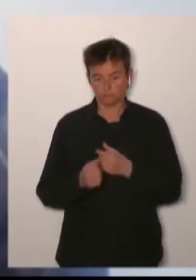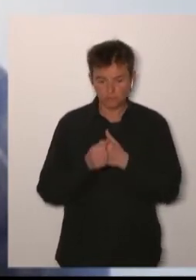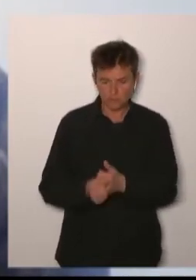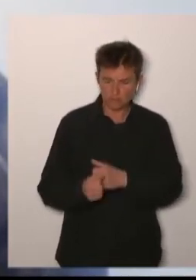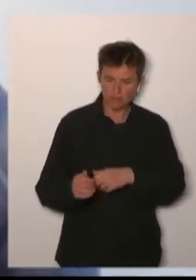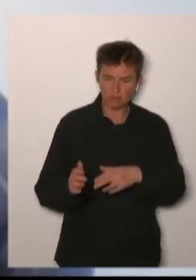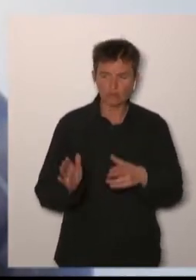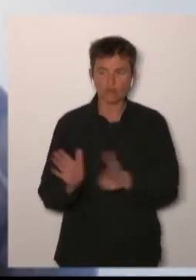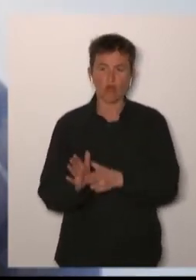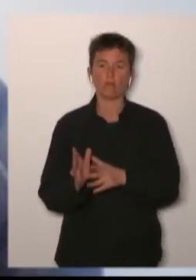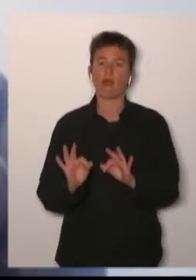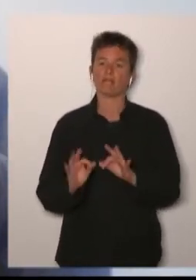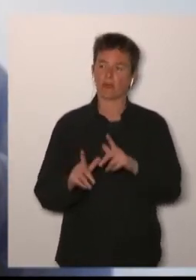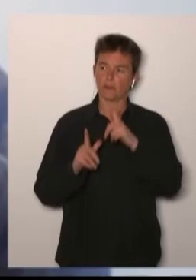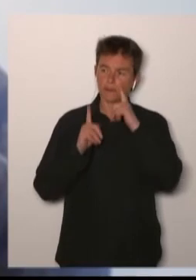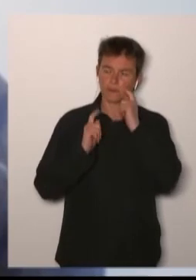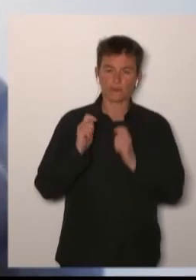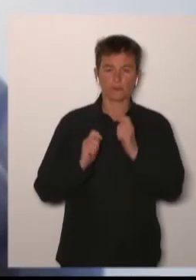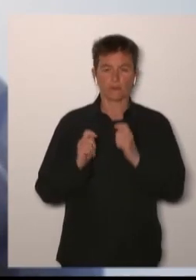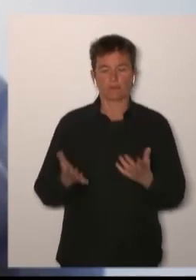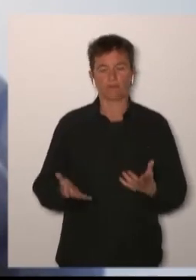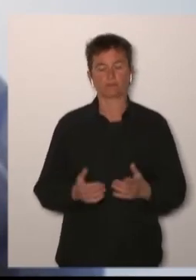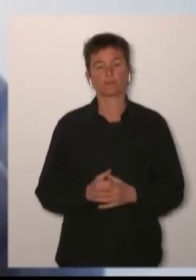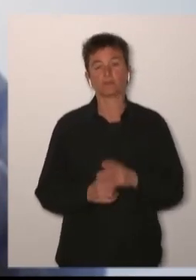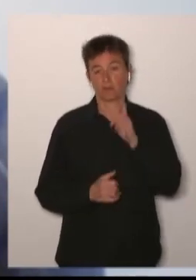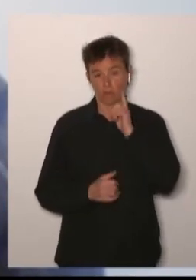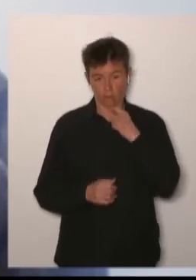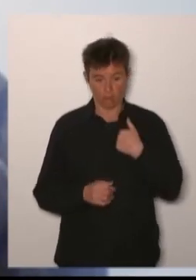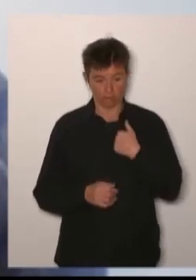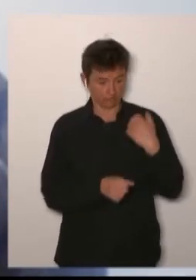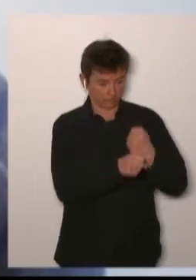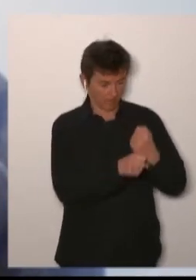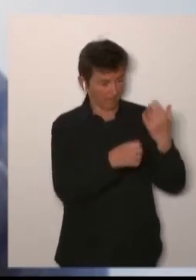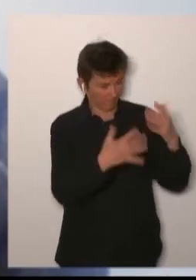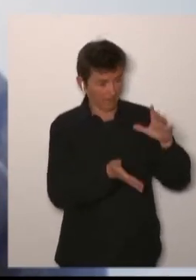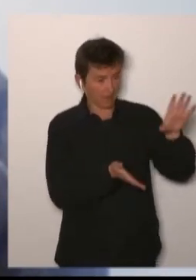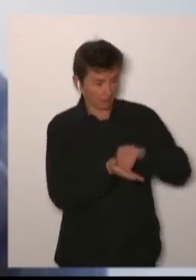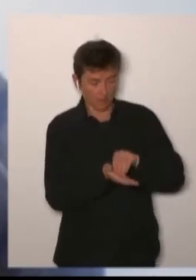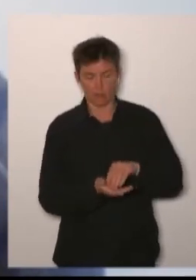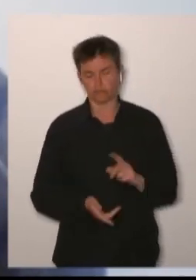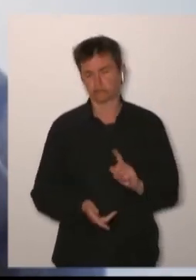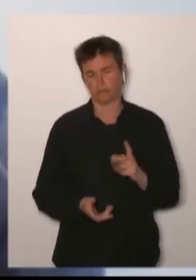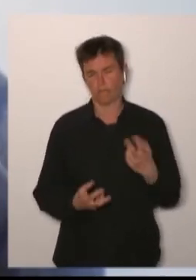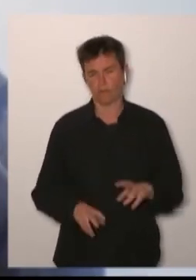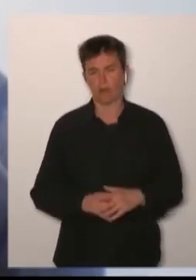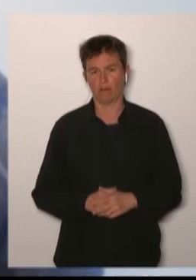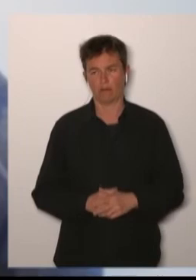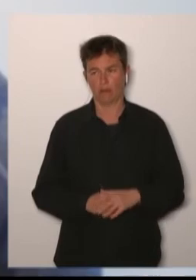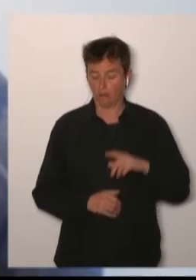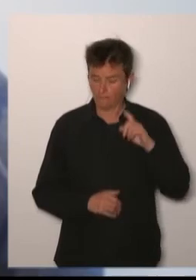think, we don't want to duplicate work and efforts. Again, I think we should be able to come together